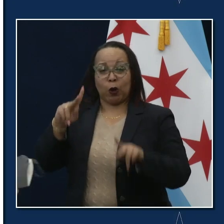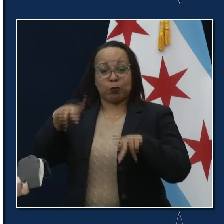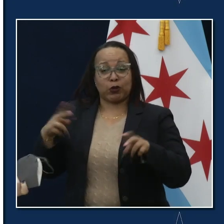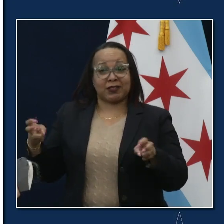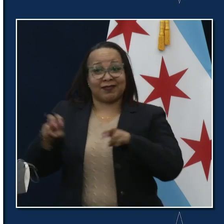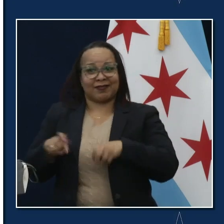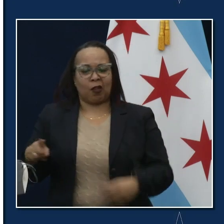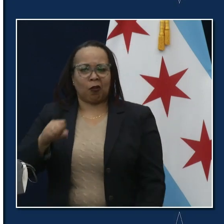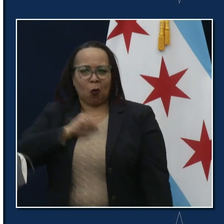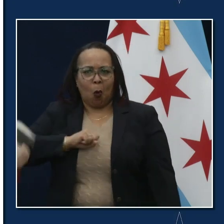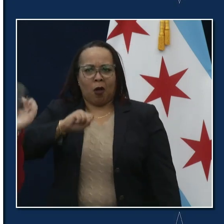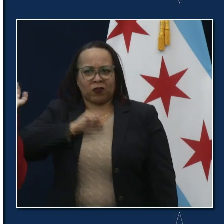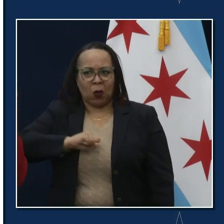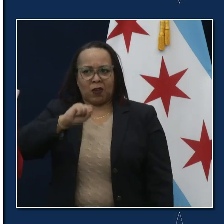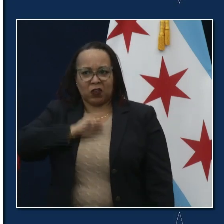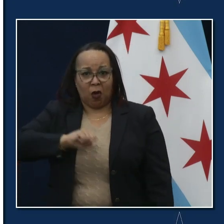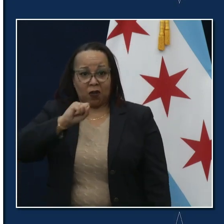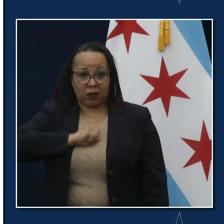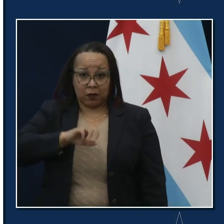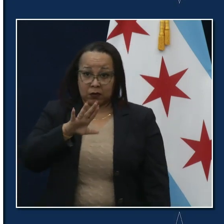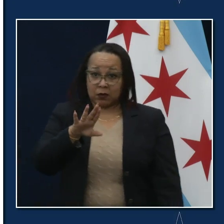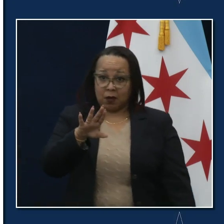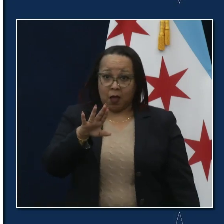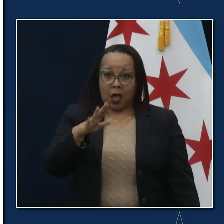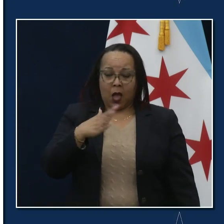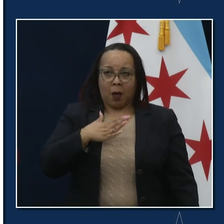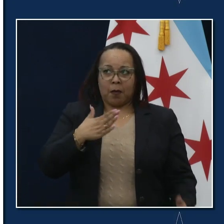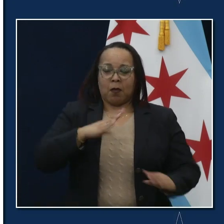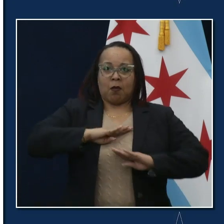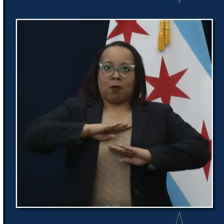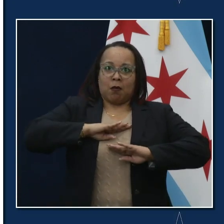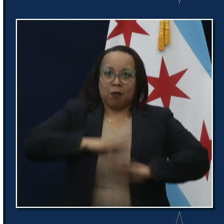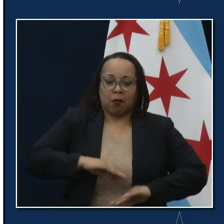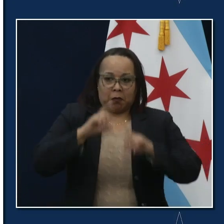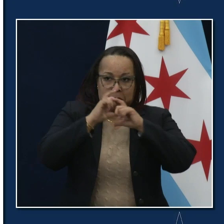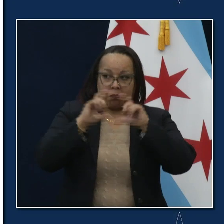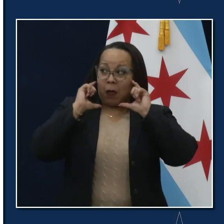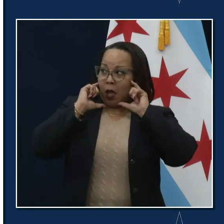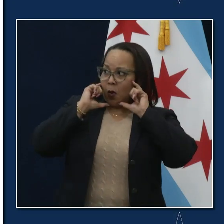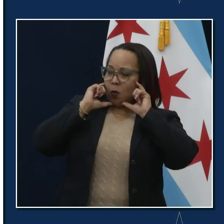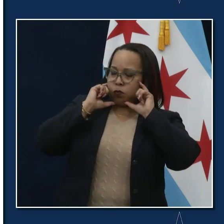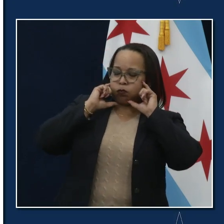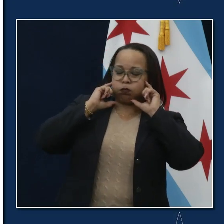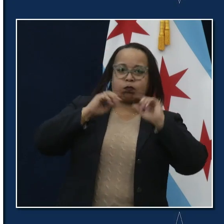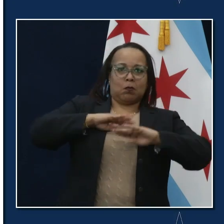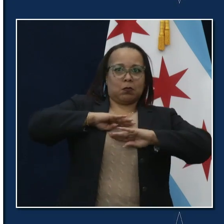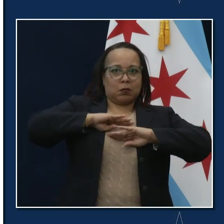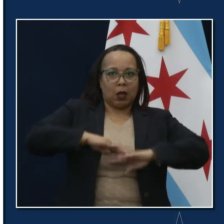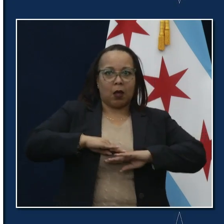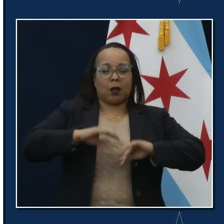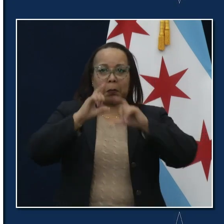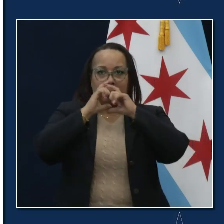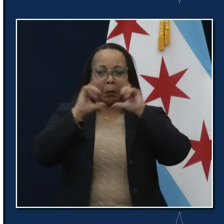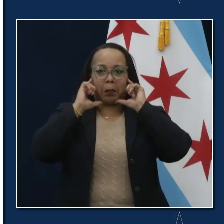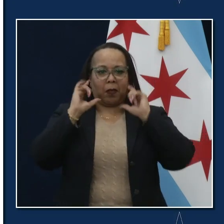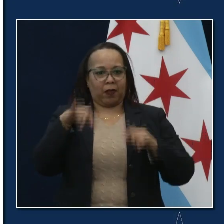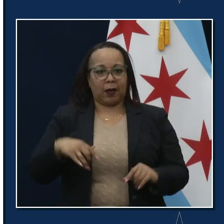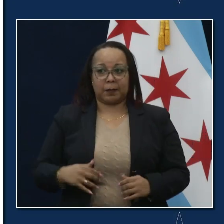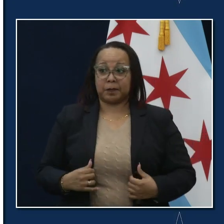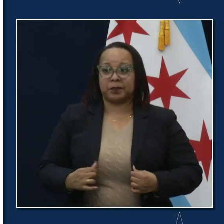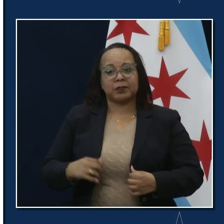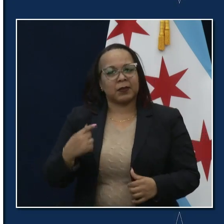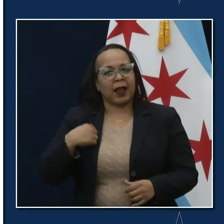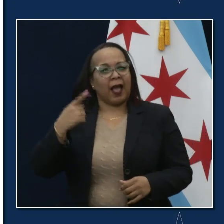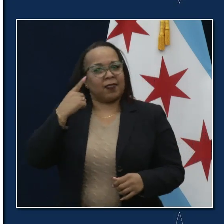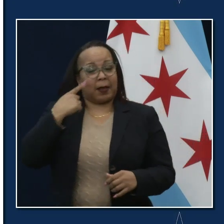me was coughing. Can I tell you, I was very glad to have my KN95 and be able to put it on. I